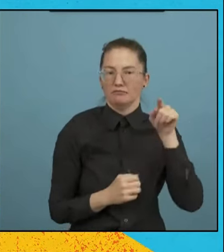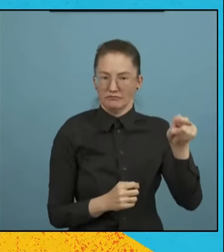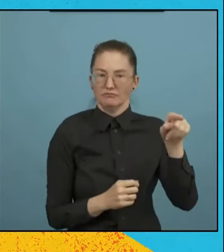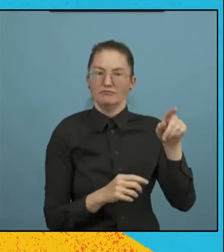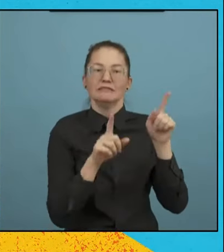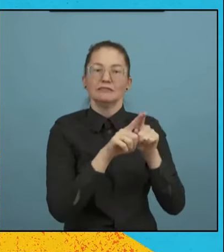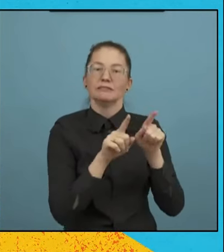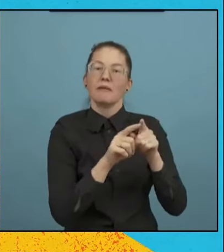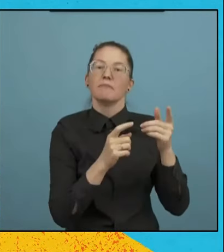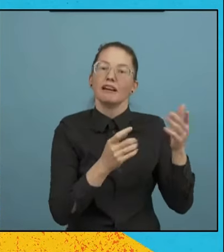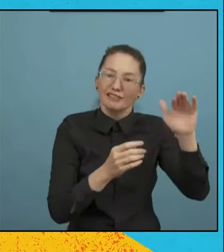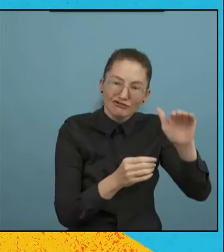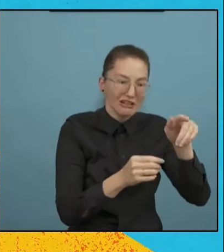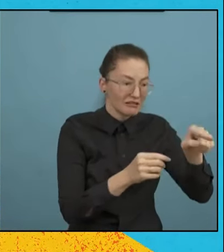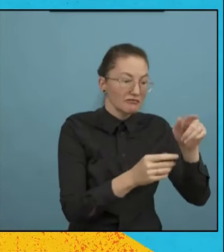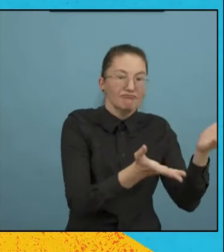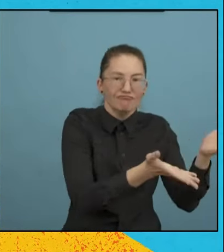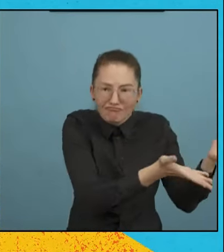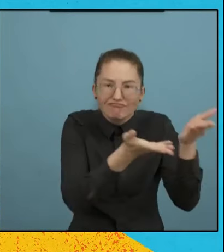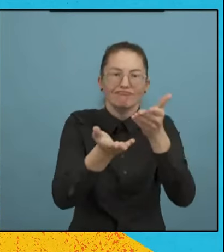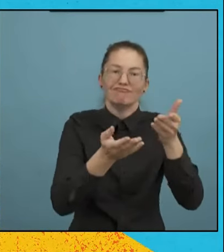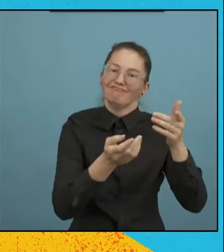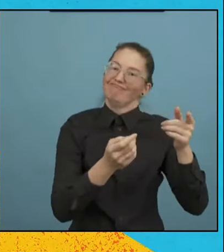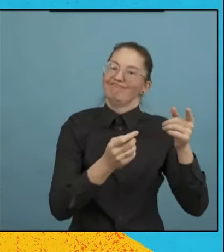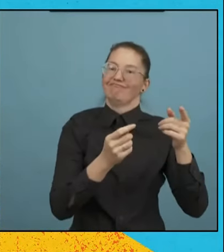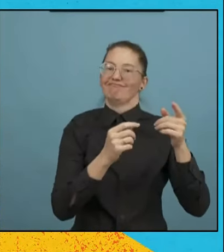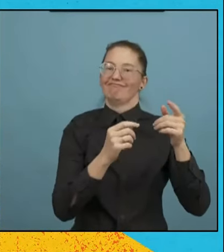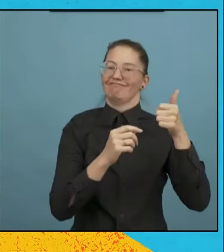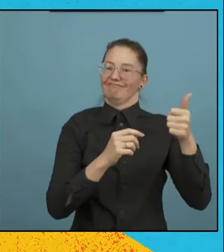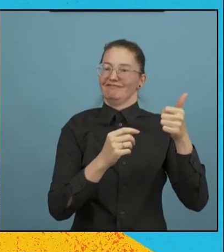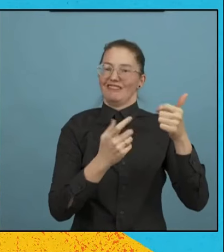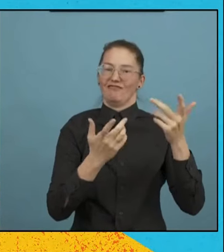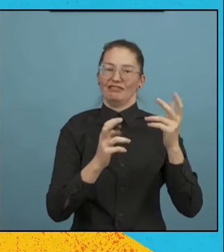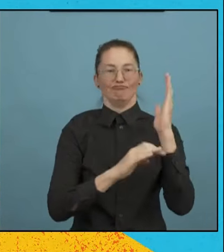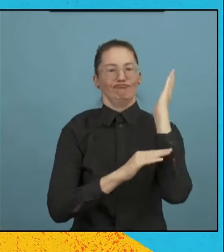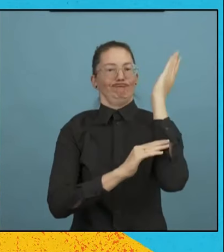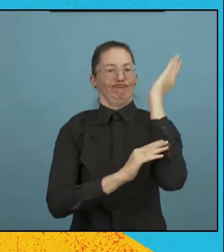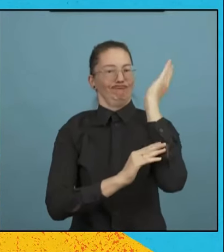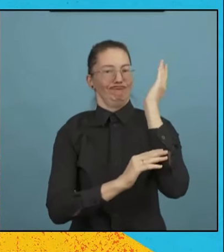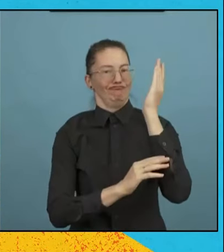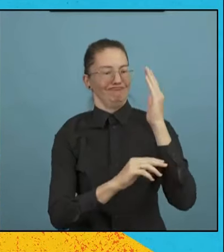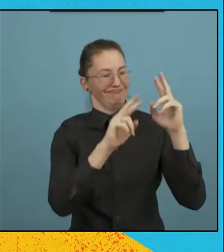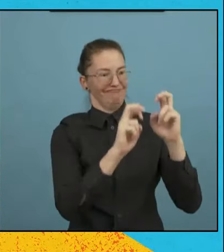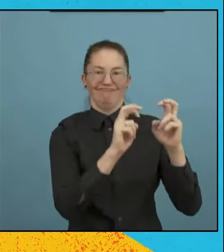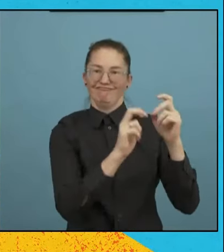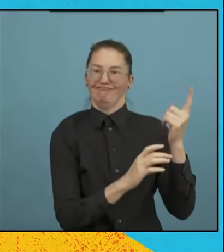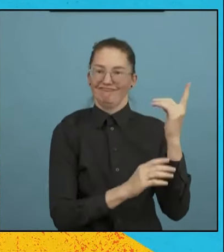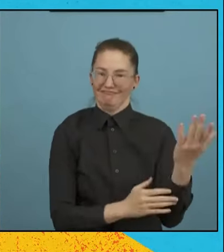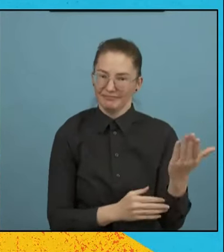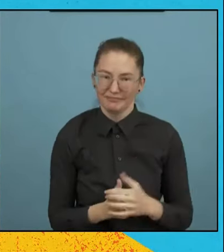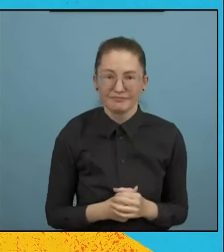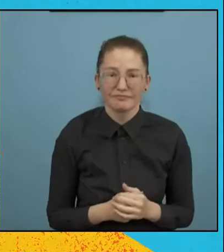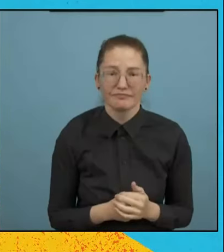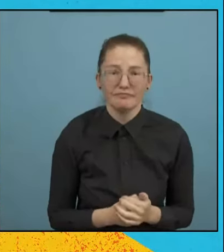faces a lot of barriers, such as lack of funding and other administrative and political